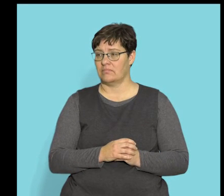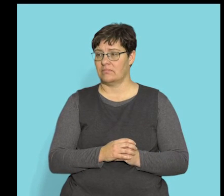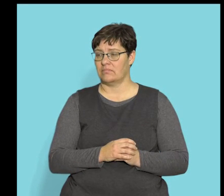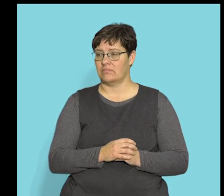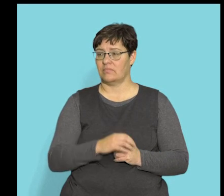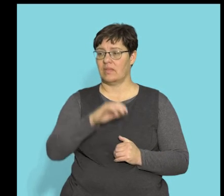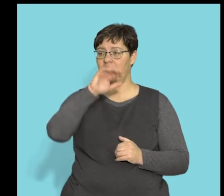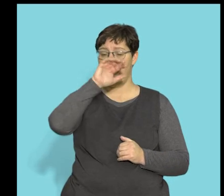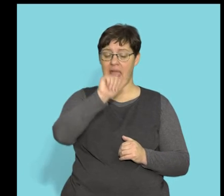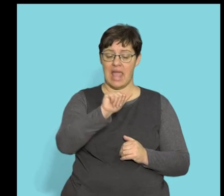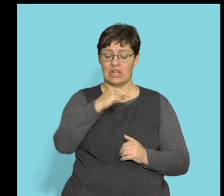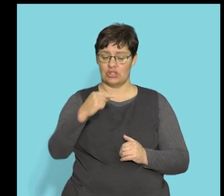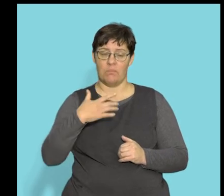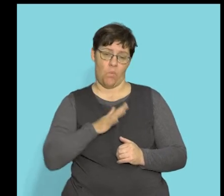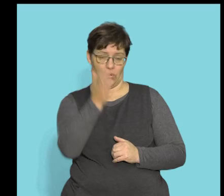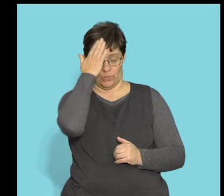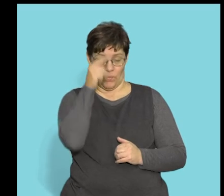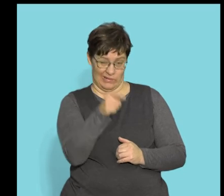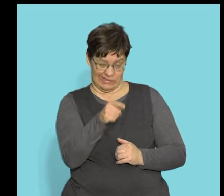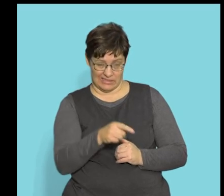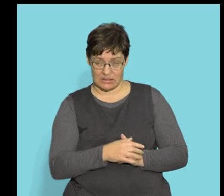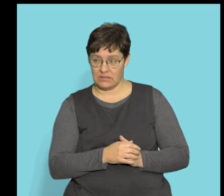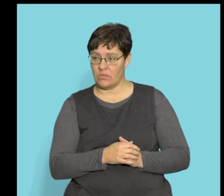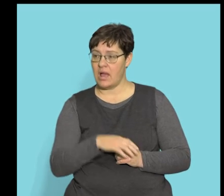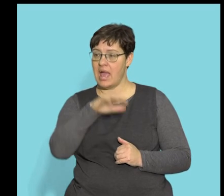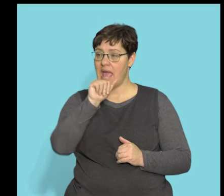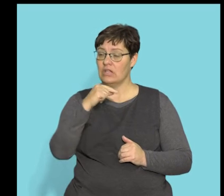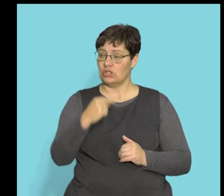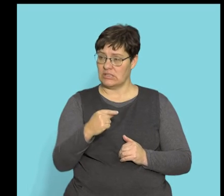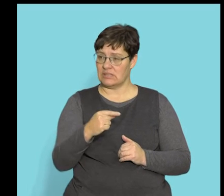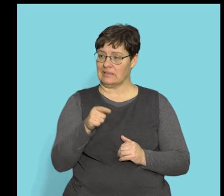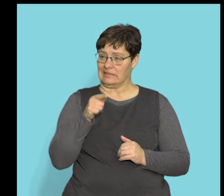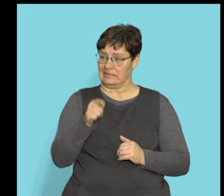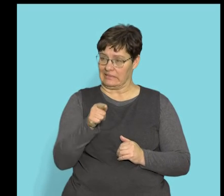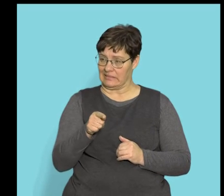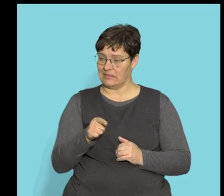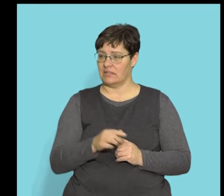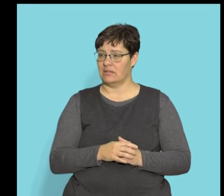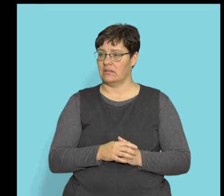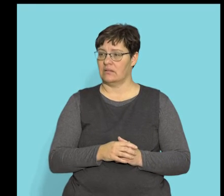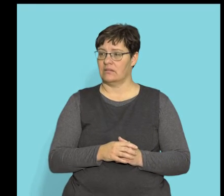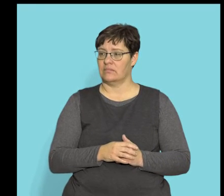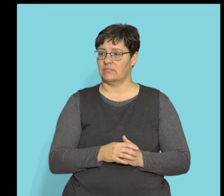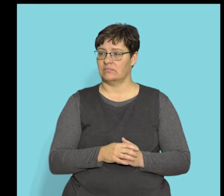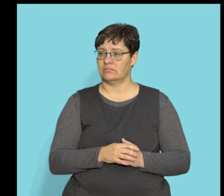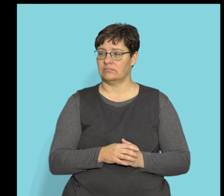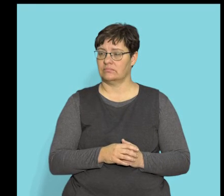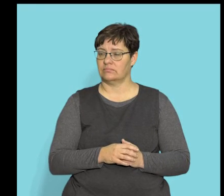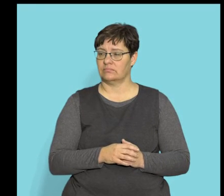essentially AG. I want to know what AG is, because AG is my perpendicular